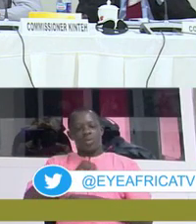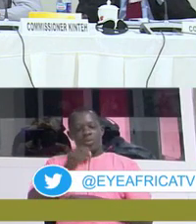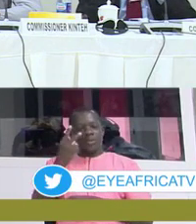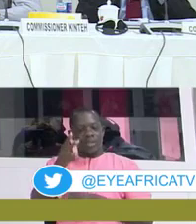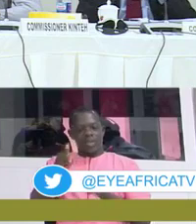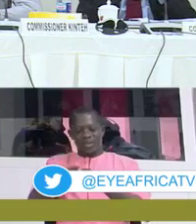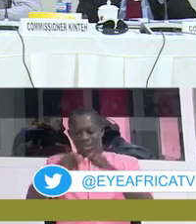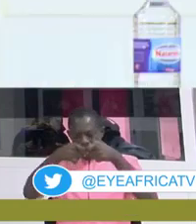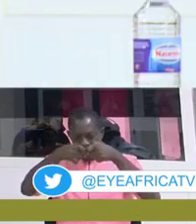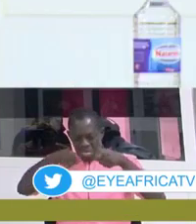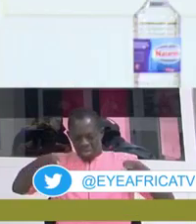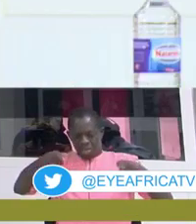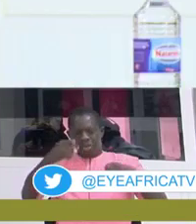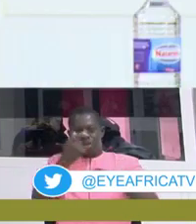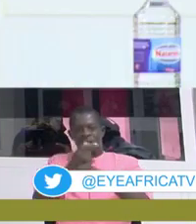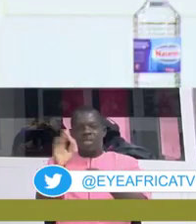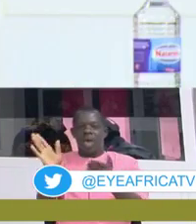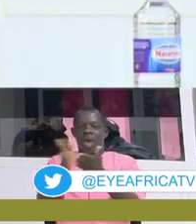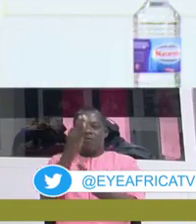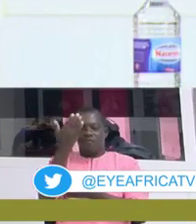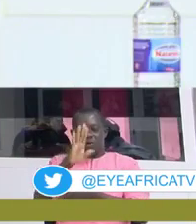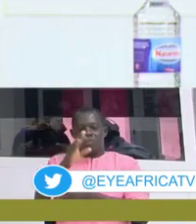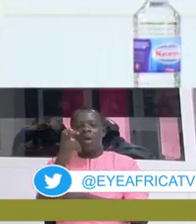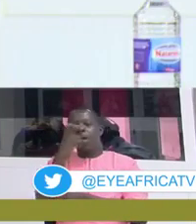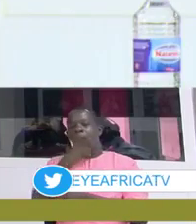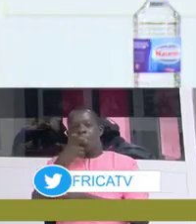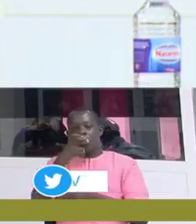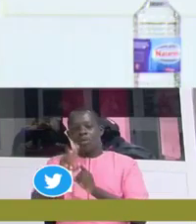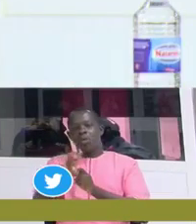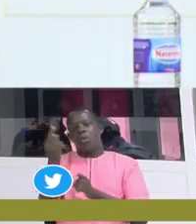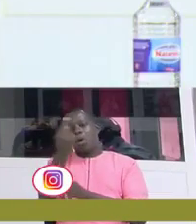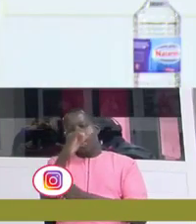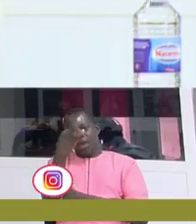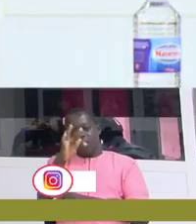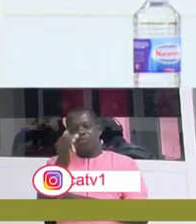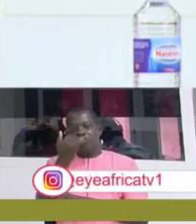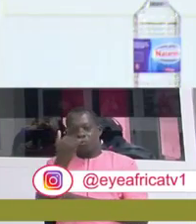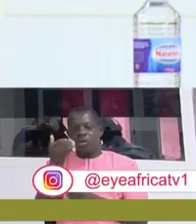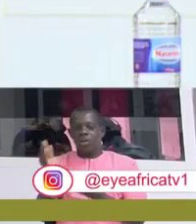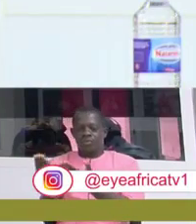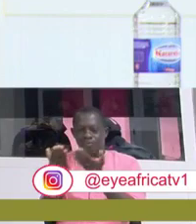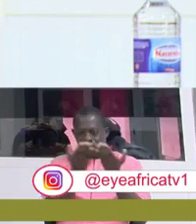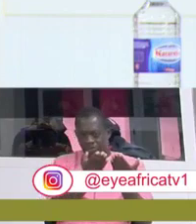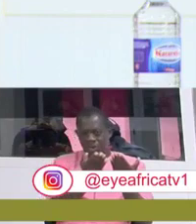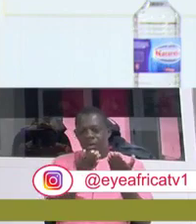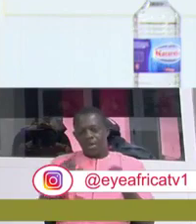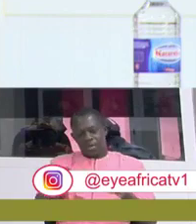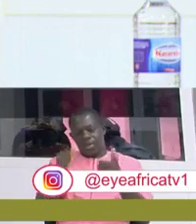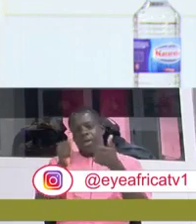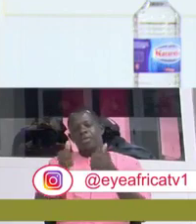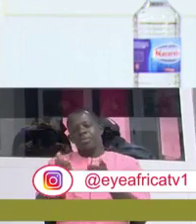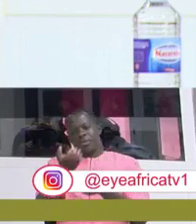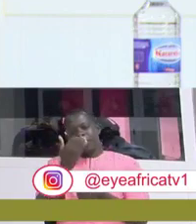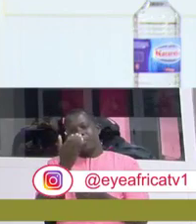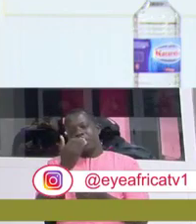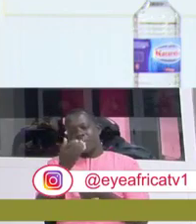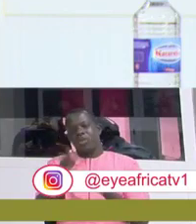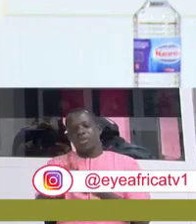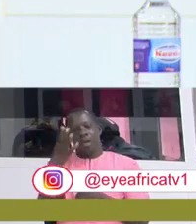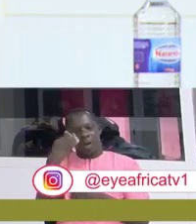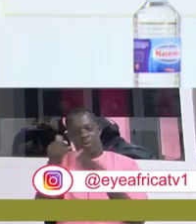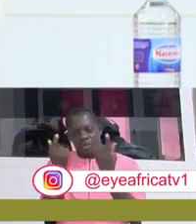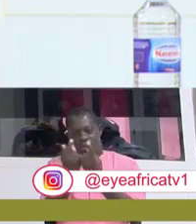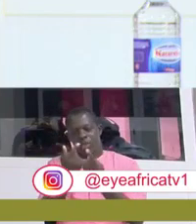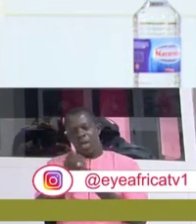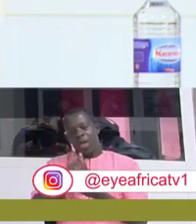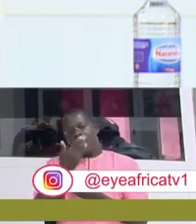that plaster leaves my mouth, it's when they bring me food, and I'll eat. That was how I